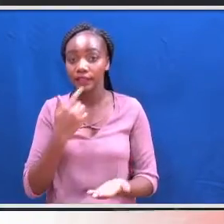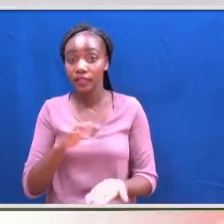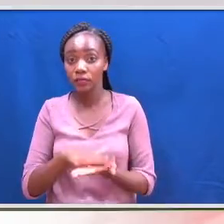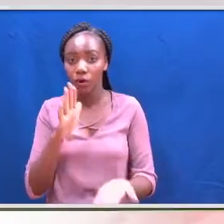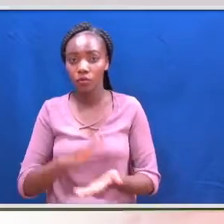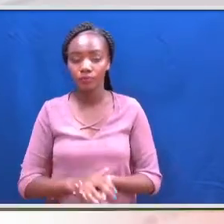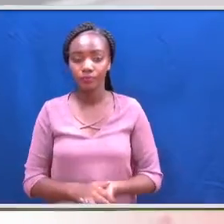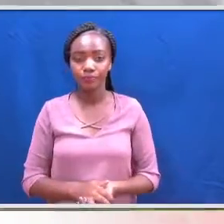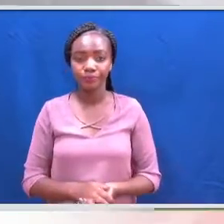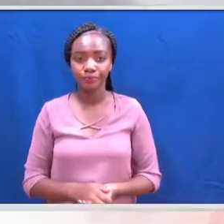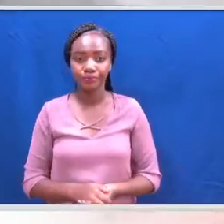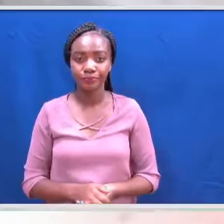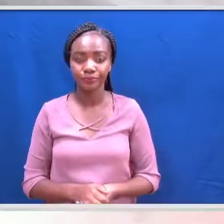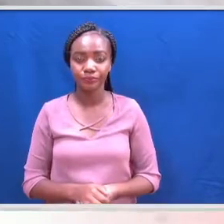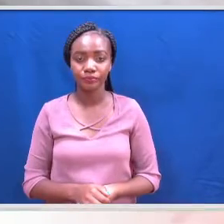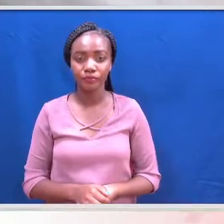more.